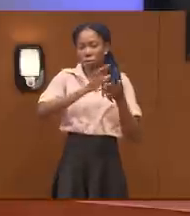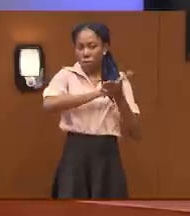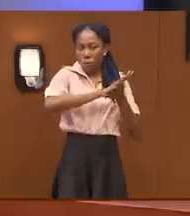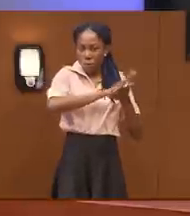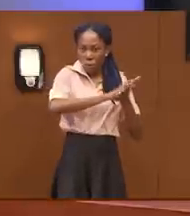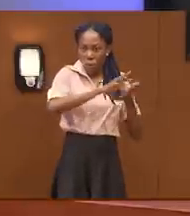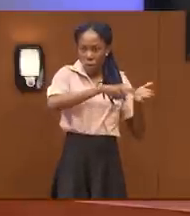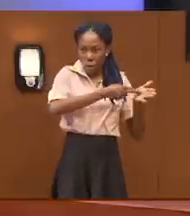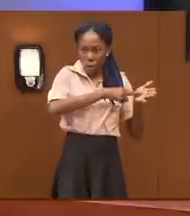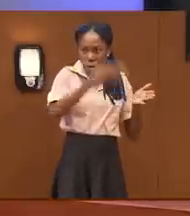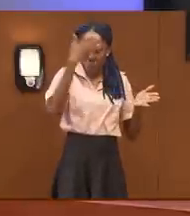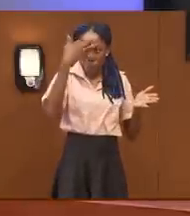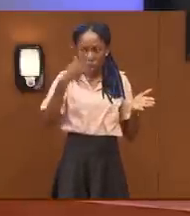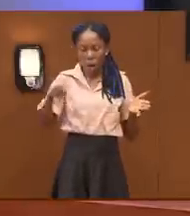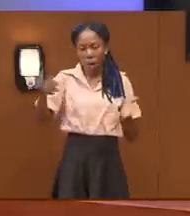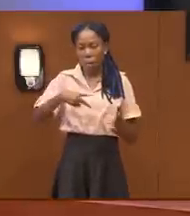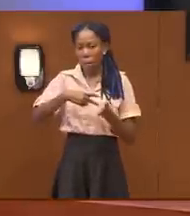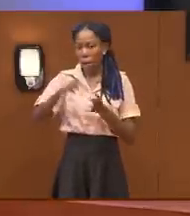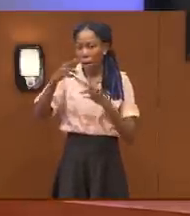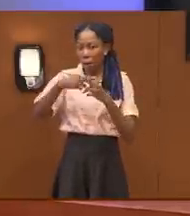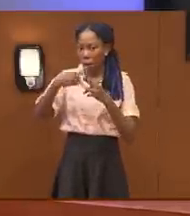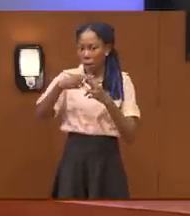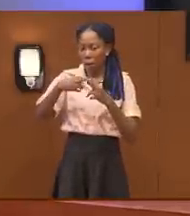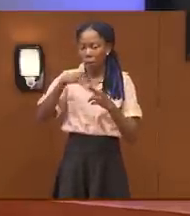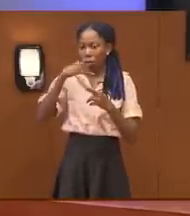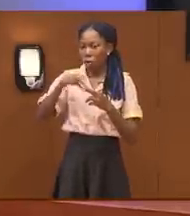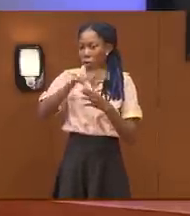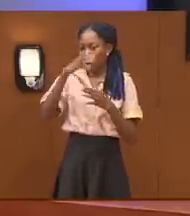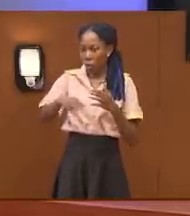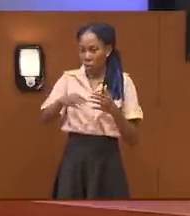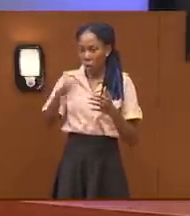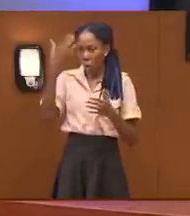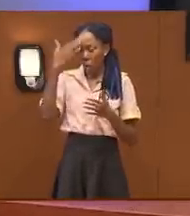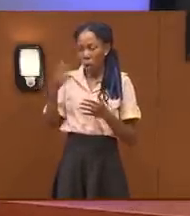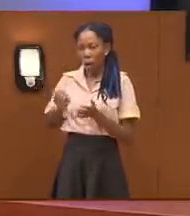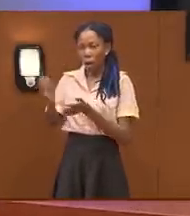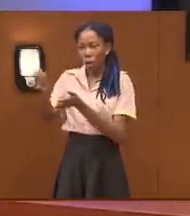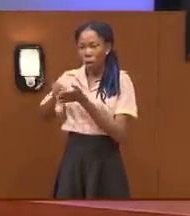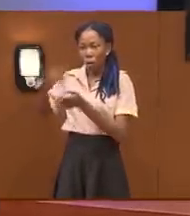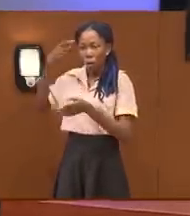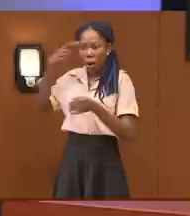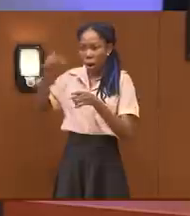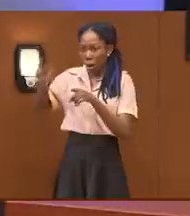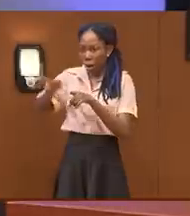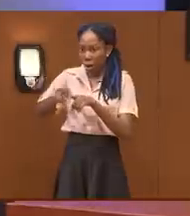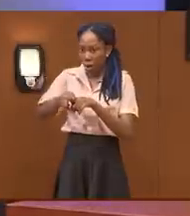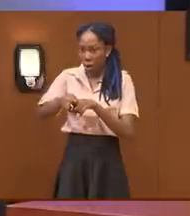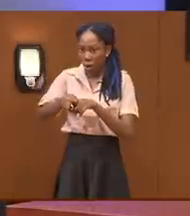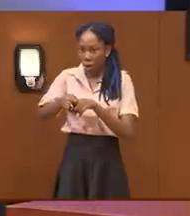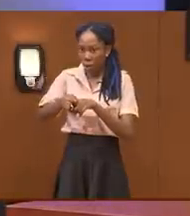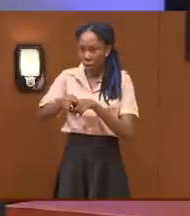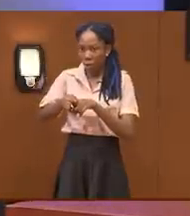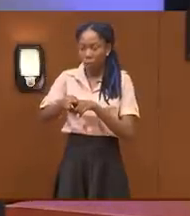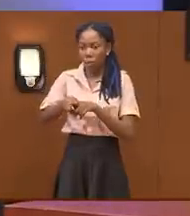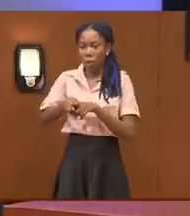complete. His agreement, we agreed that he won't pay agreement to me. That what he used to do renovation. I don't want to lie, but I know this is